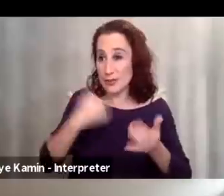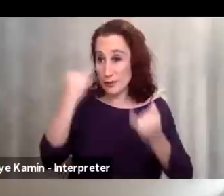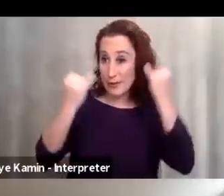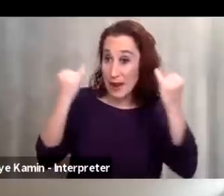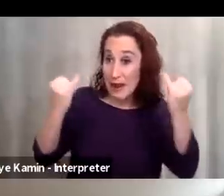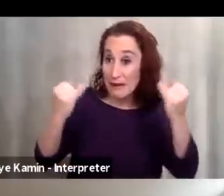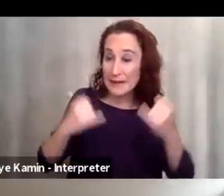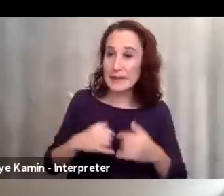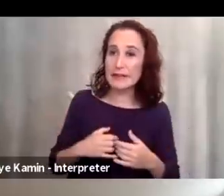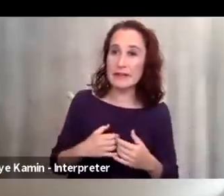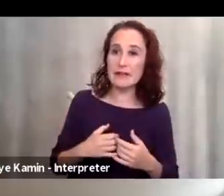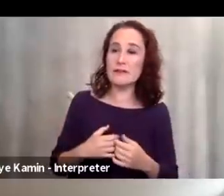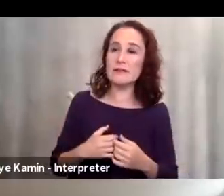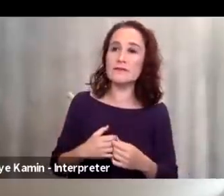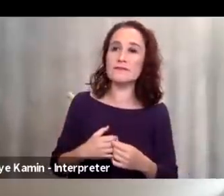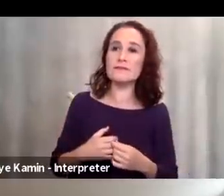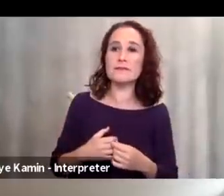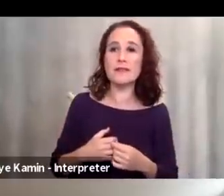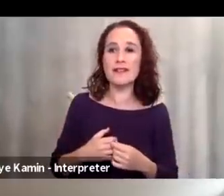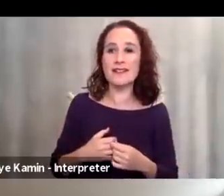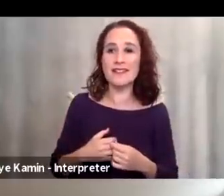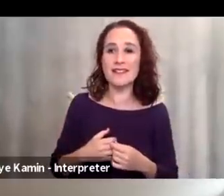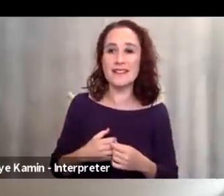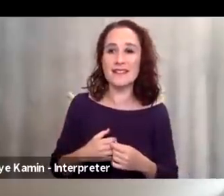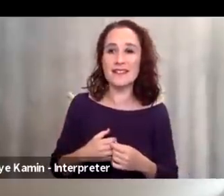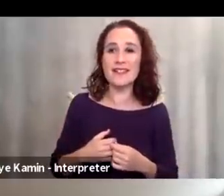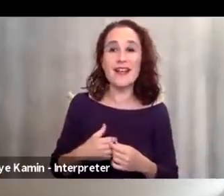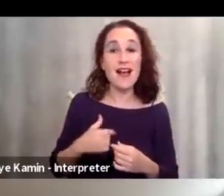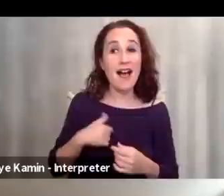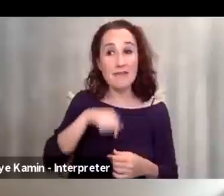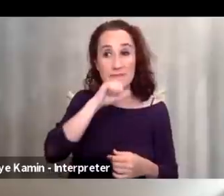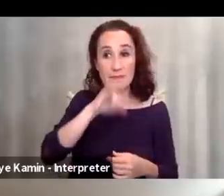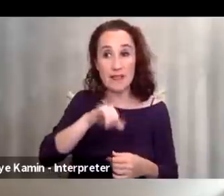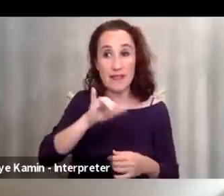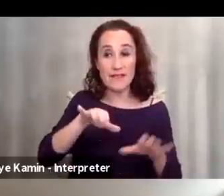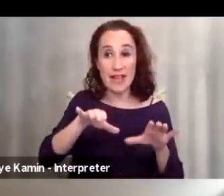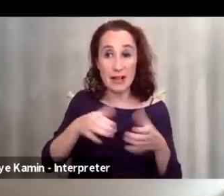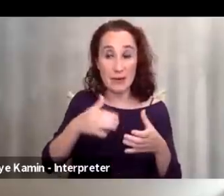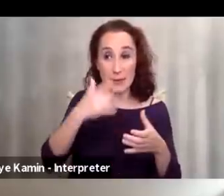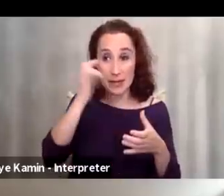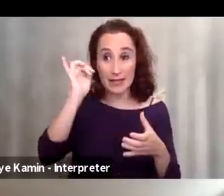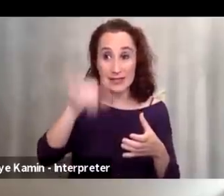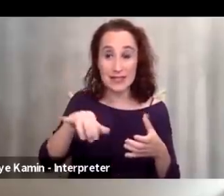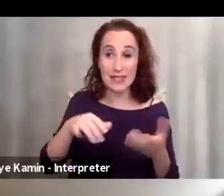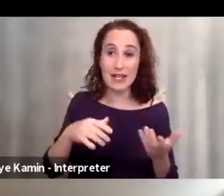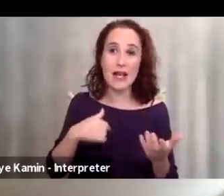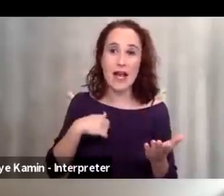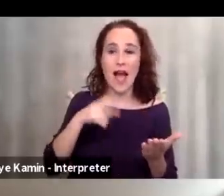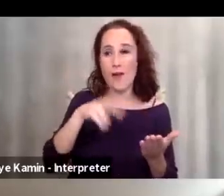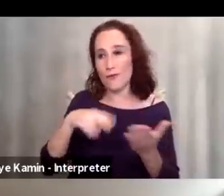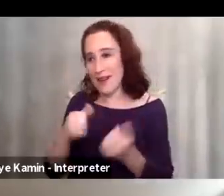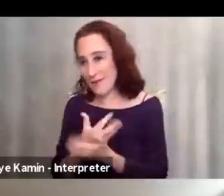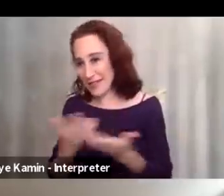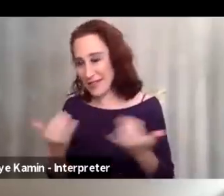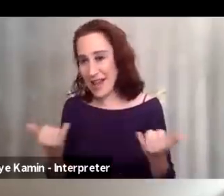maybe that's why I have always loved this category and why, even though I read everything,